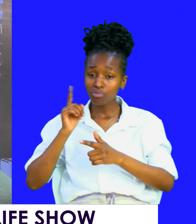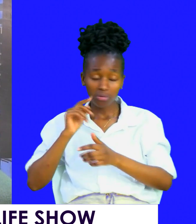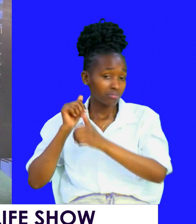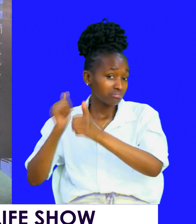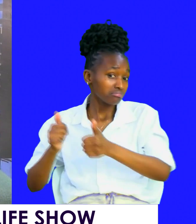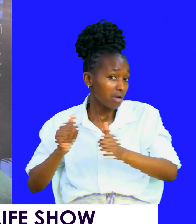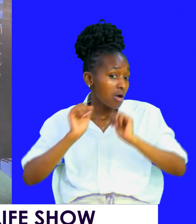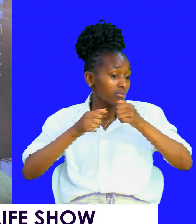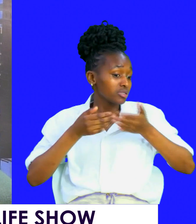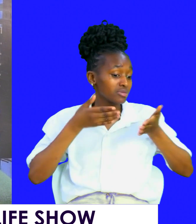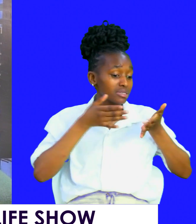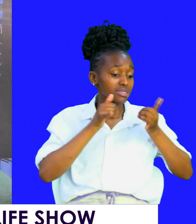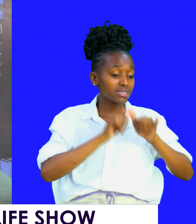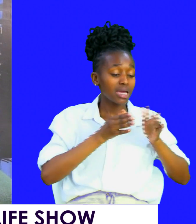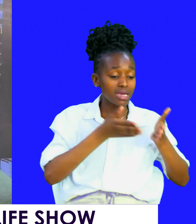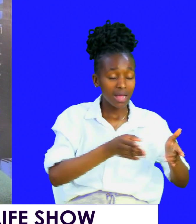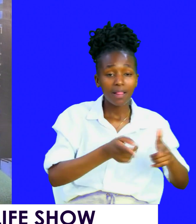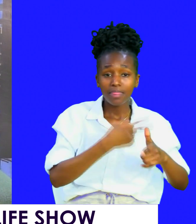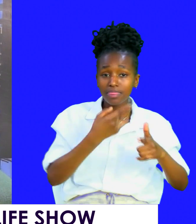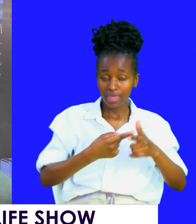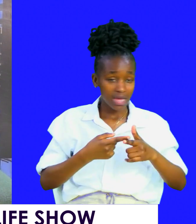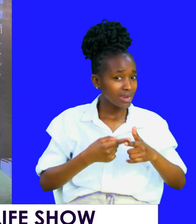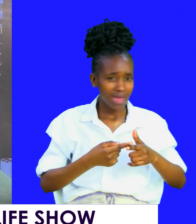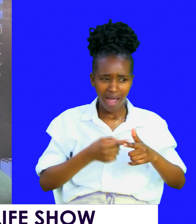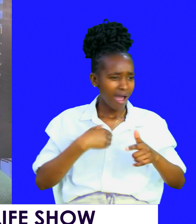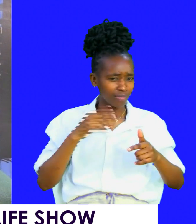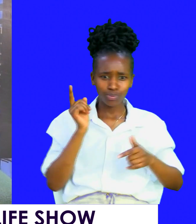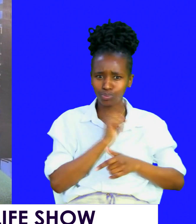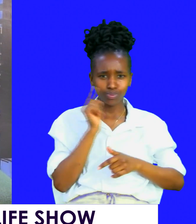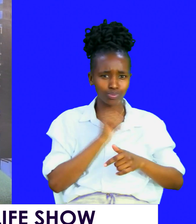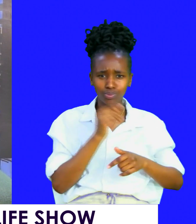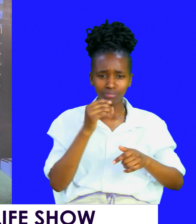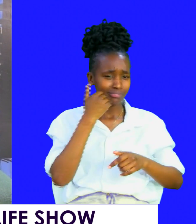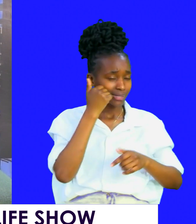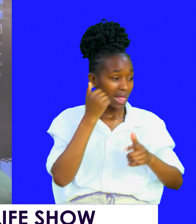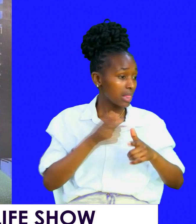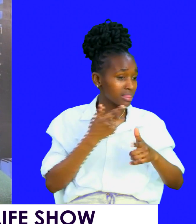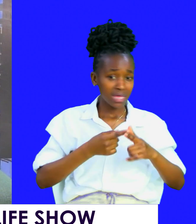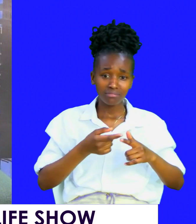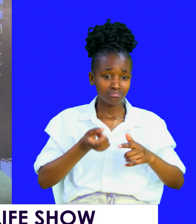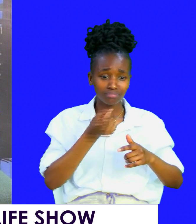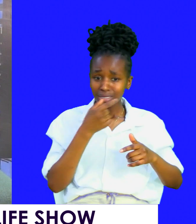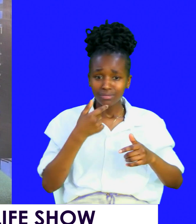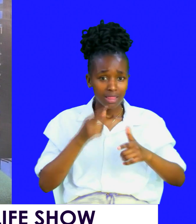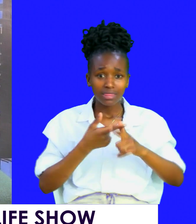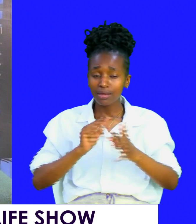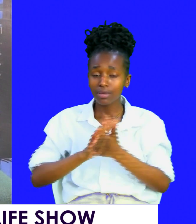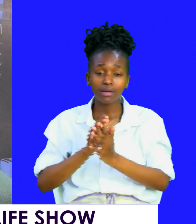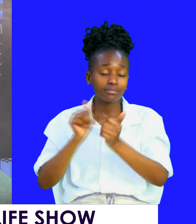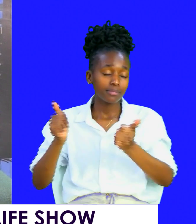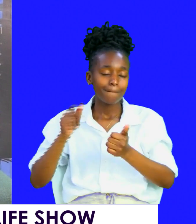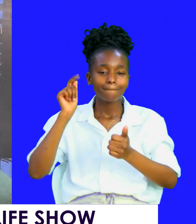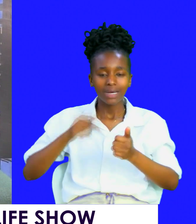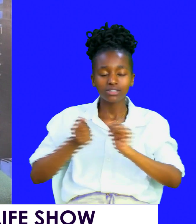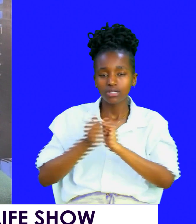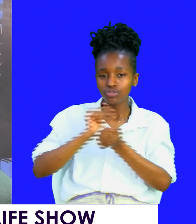treatment for that life-threatening disease, and you can prolong your life. It is in your mind. Just because